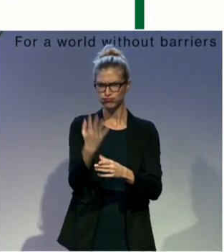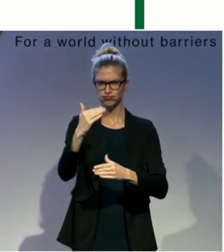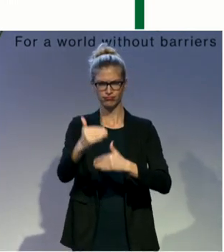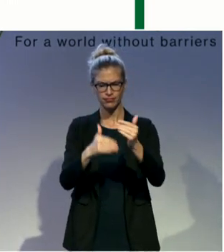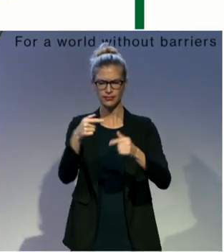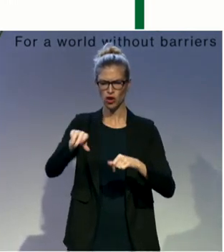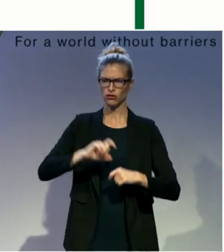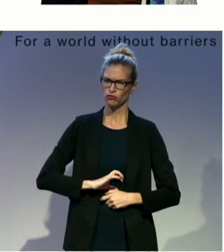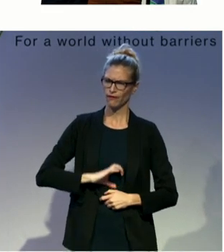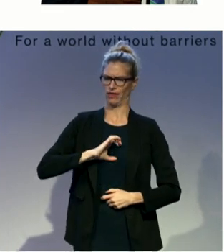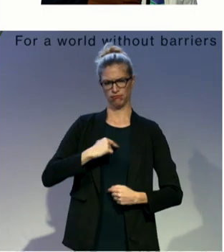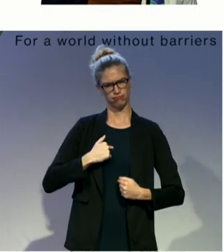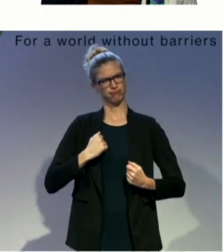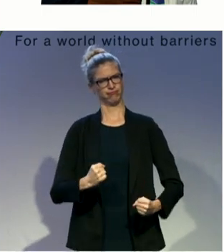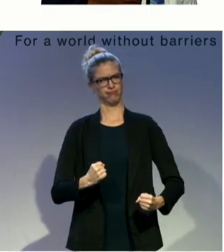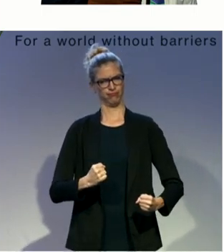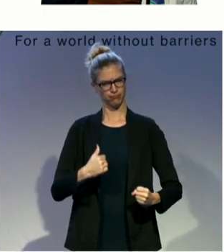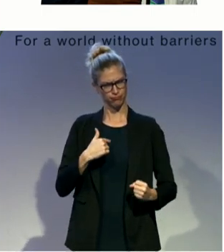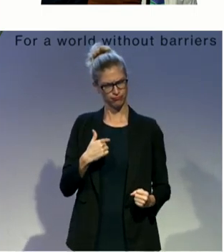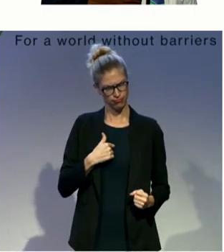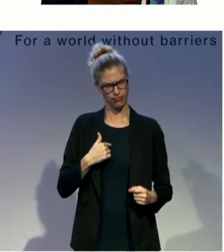to vote.